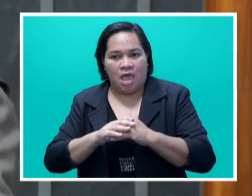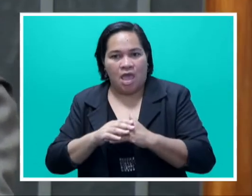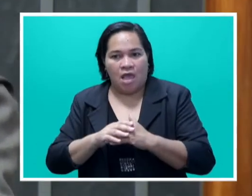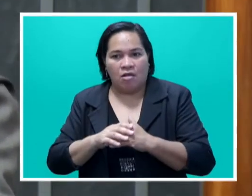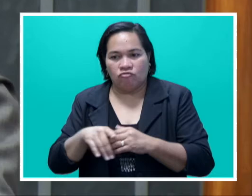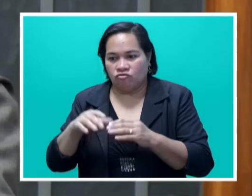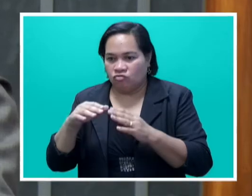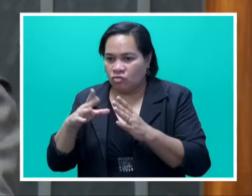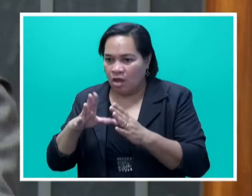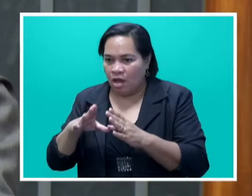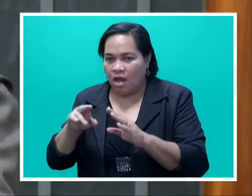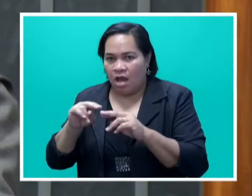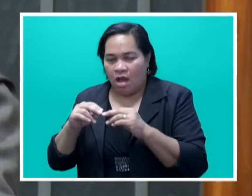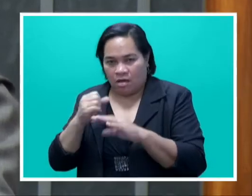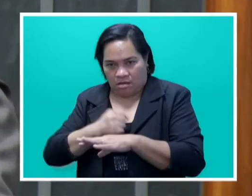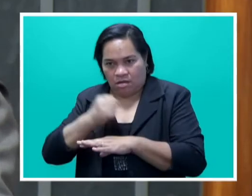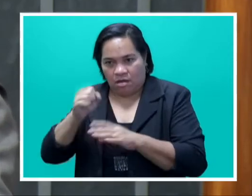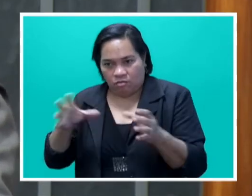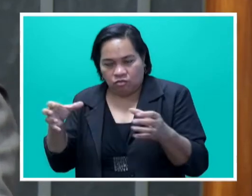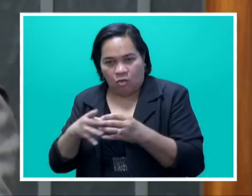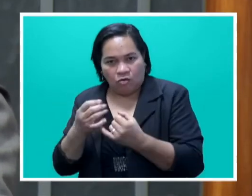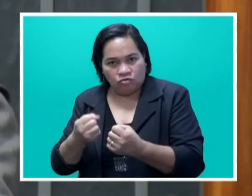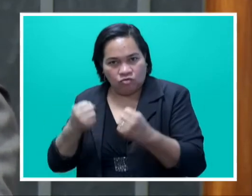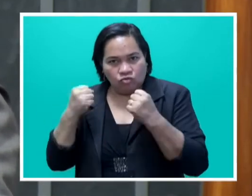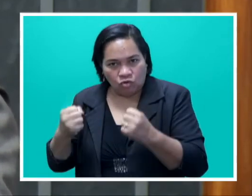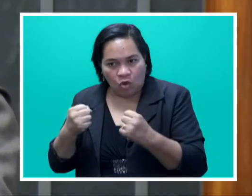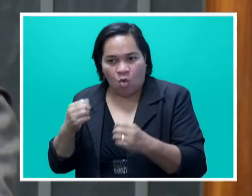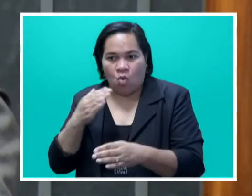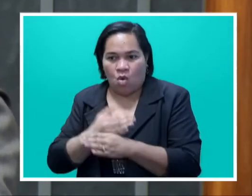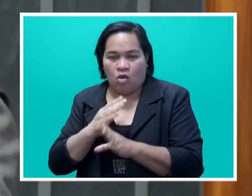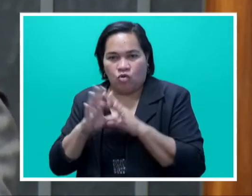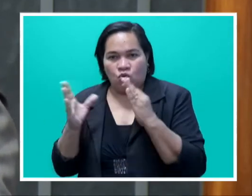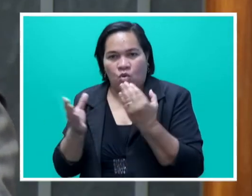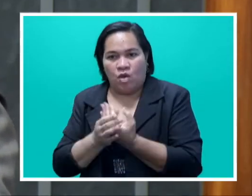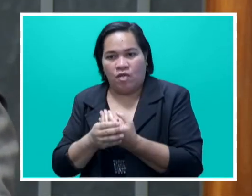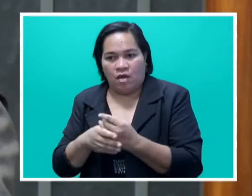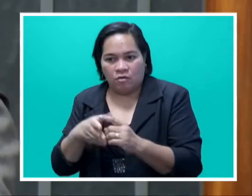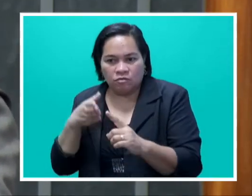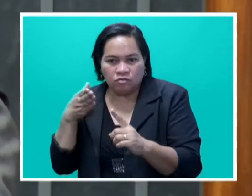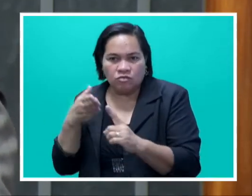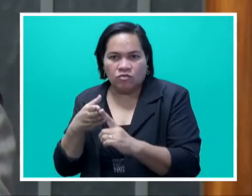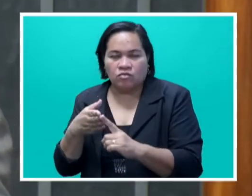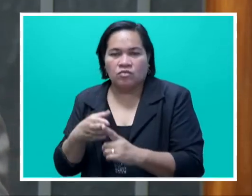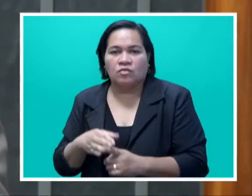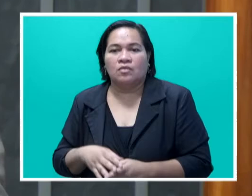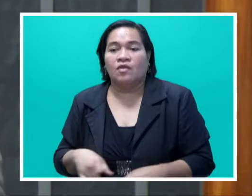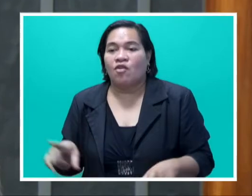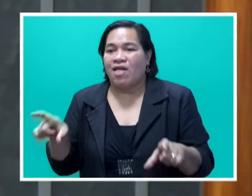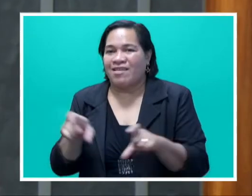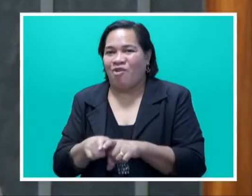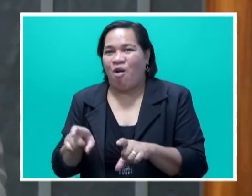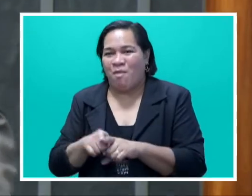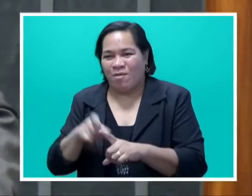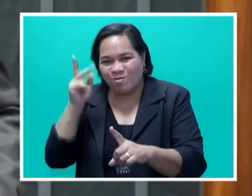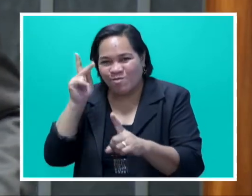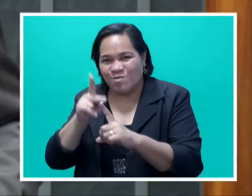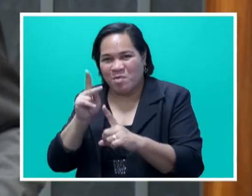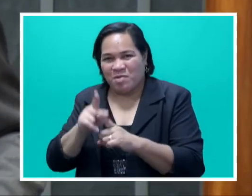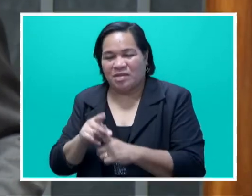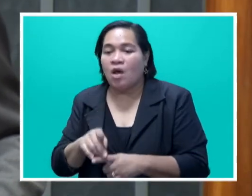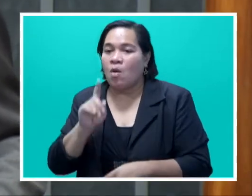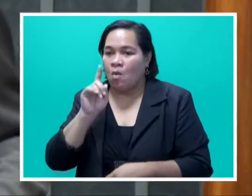works together and strives together for a common purpose. And that purpose is the best of all